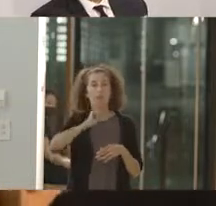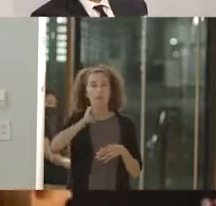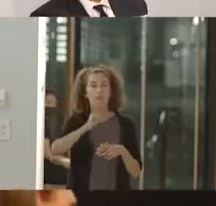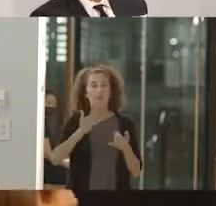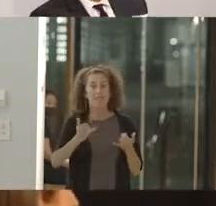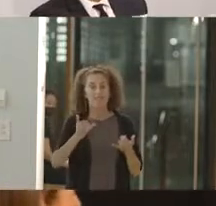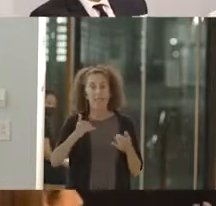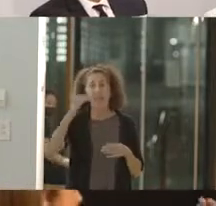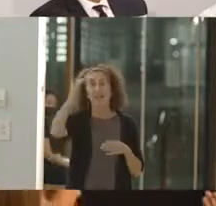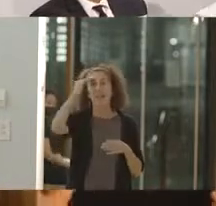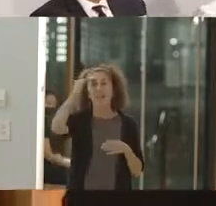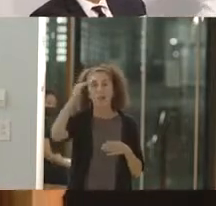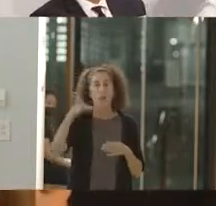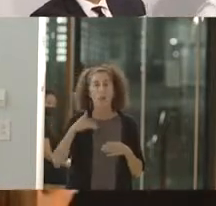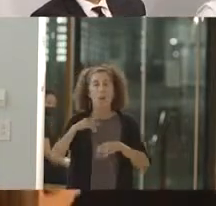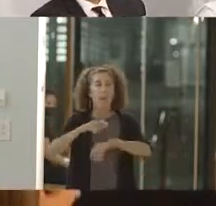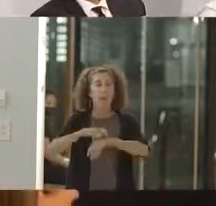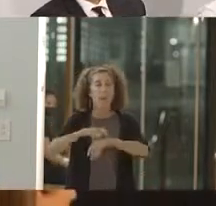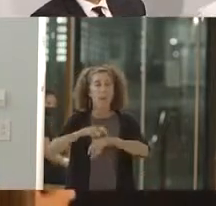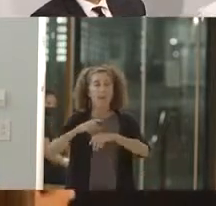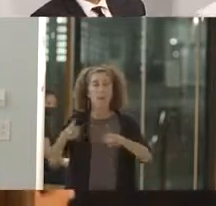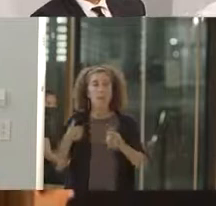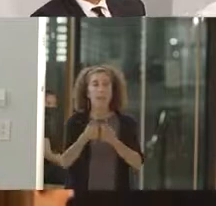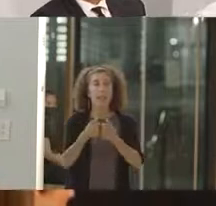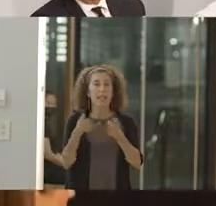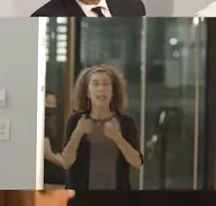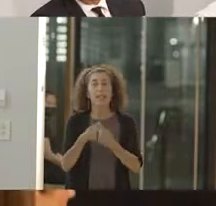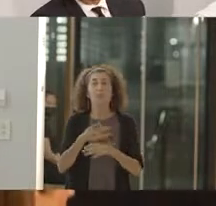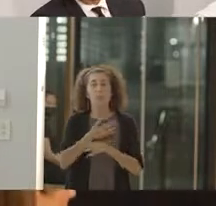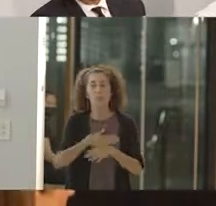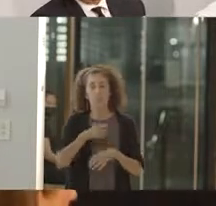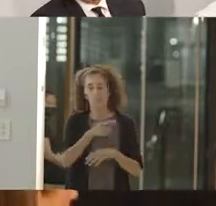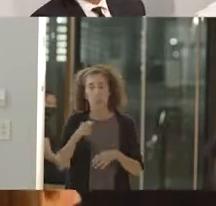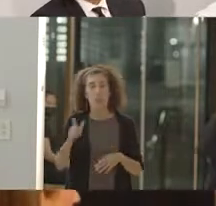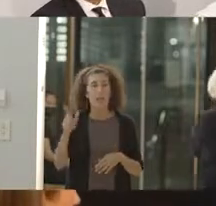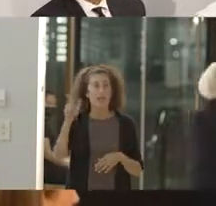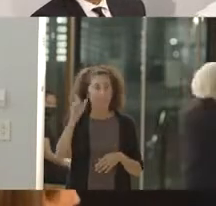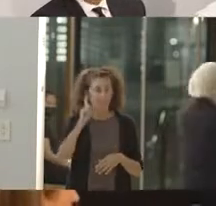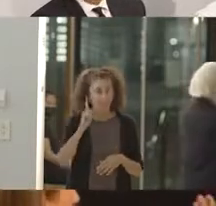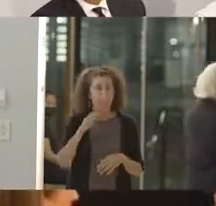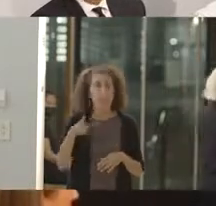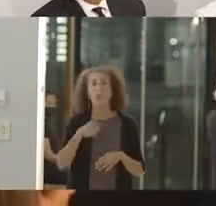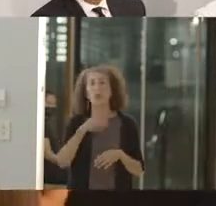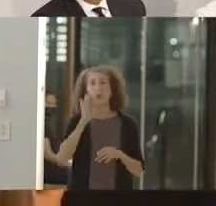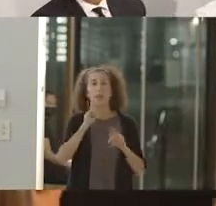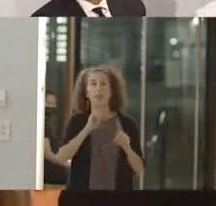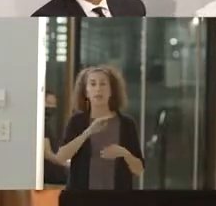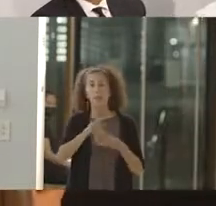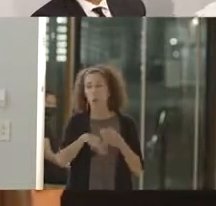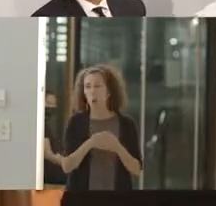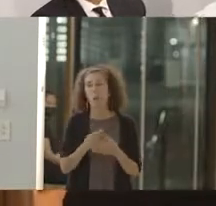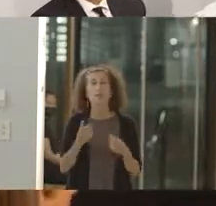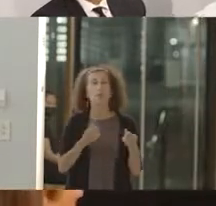here that were challenging. Appreciate you listening. We're going to answer all of the questions, and we'll put